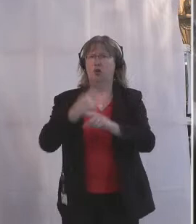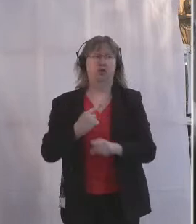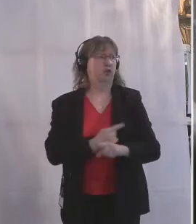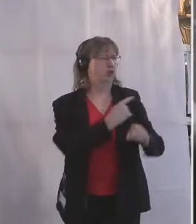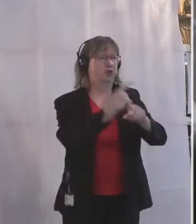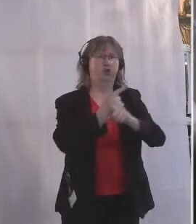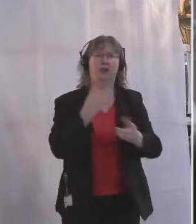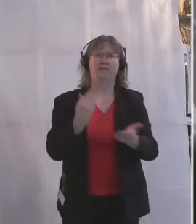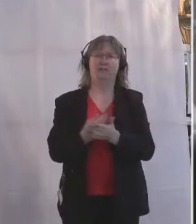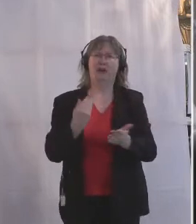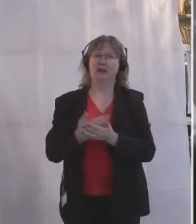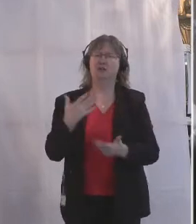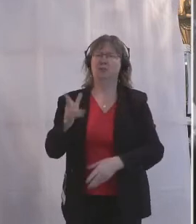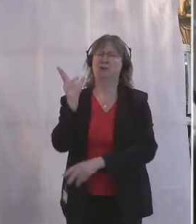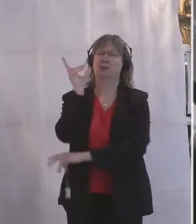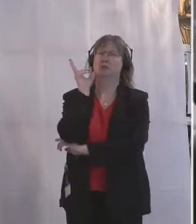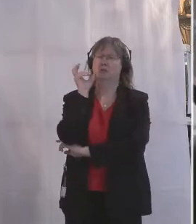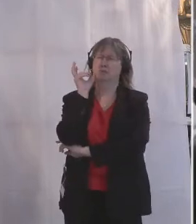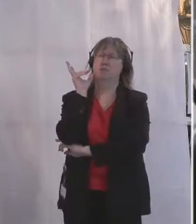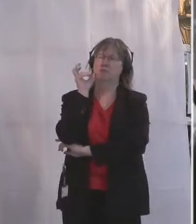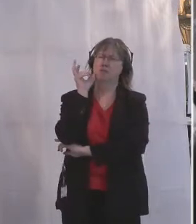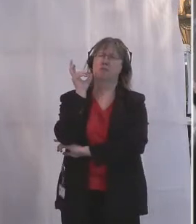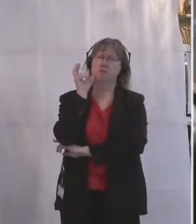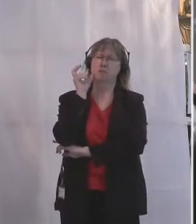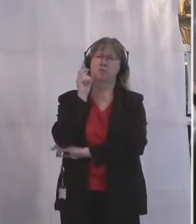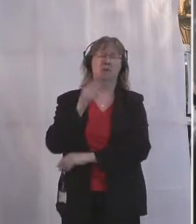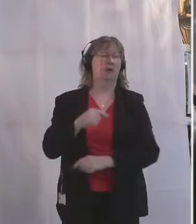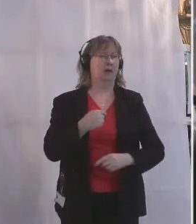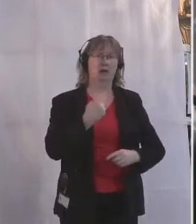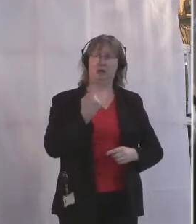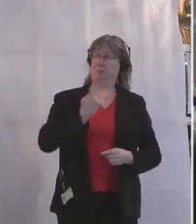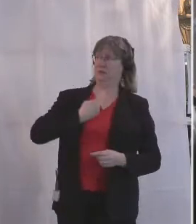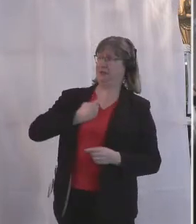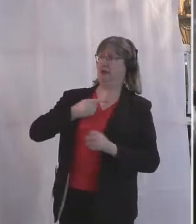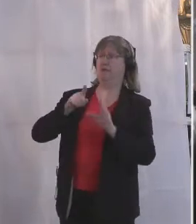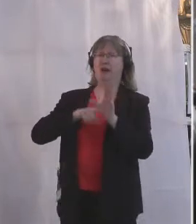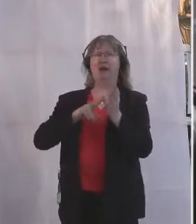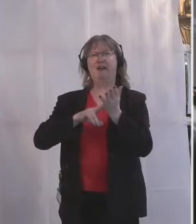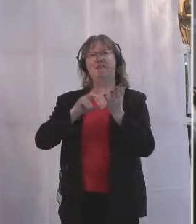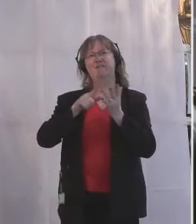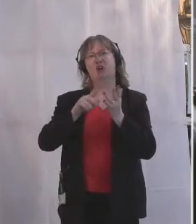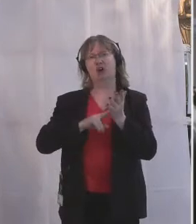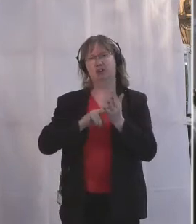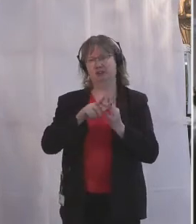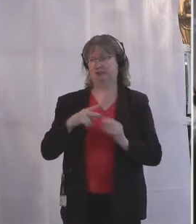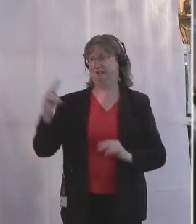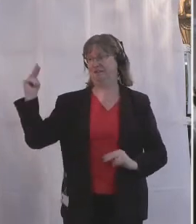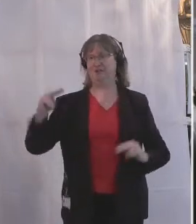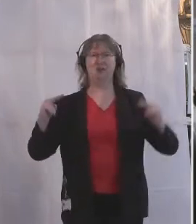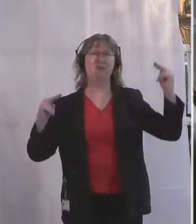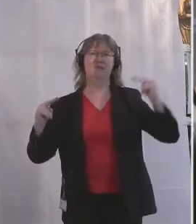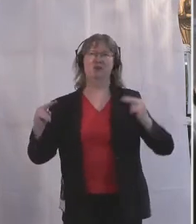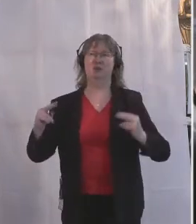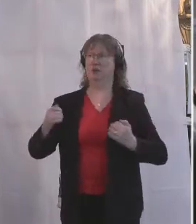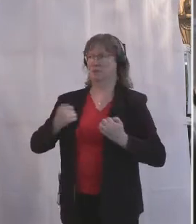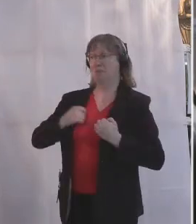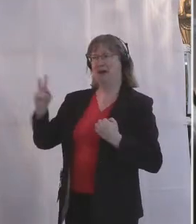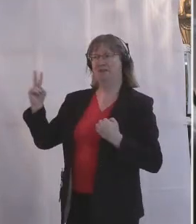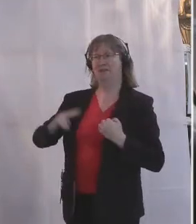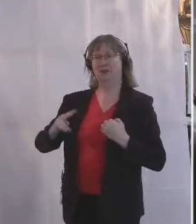panels and speakers we've had today. And I think Yvonne and I are really interested to have this conversation from two different perspectives, me from the